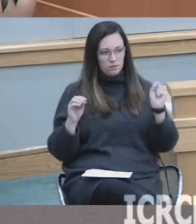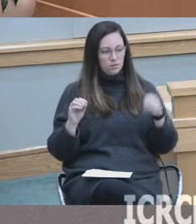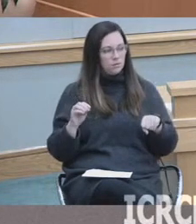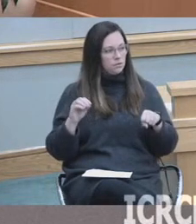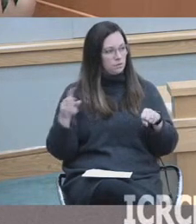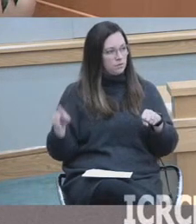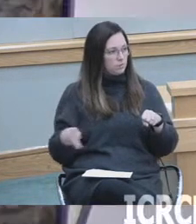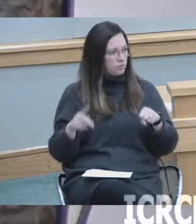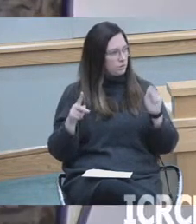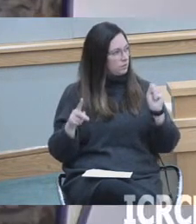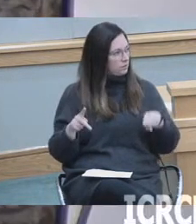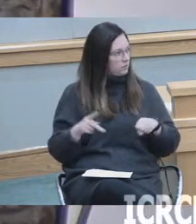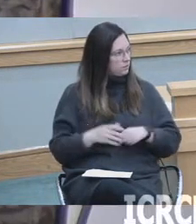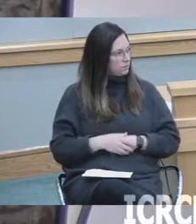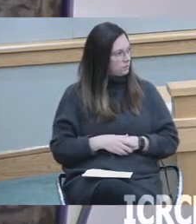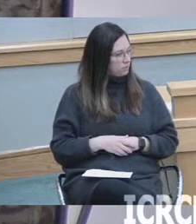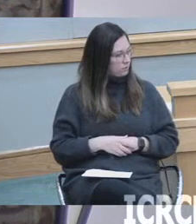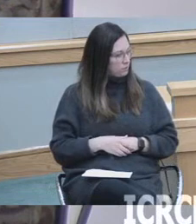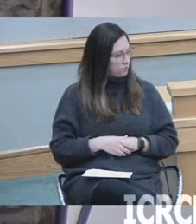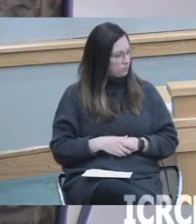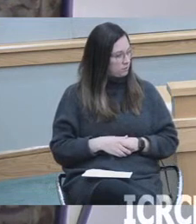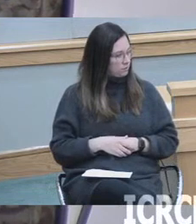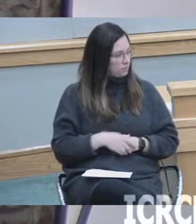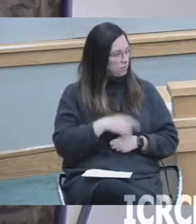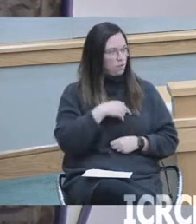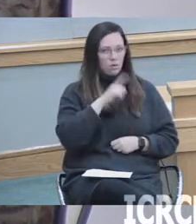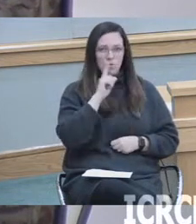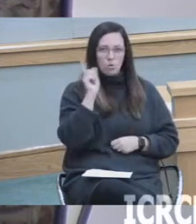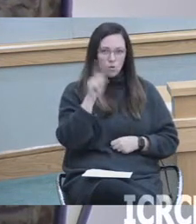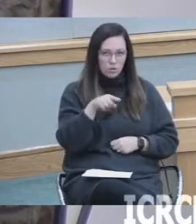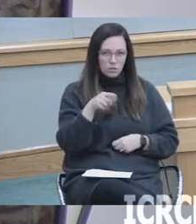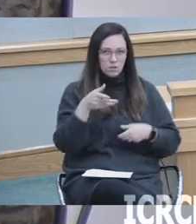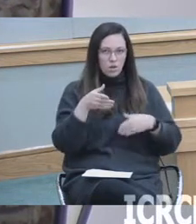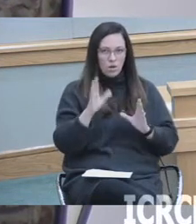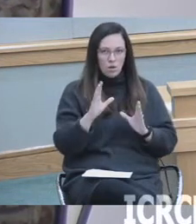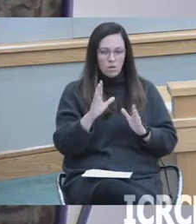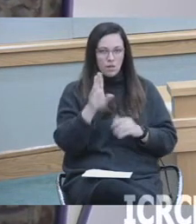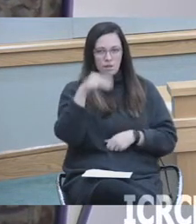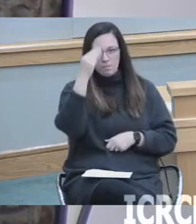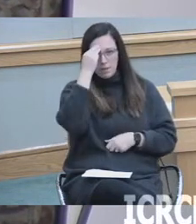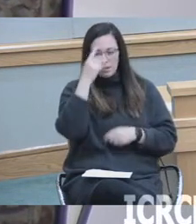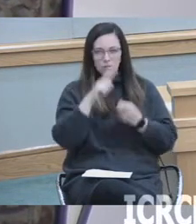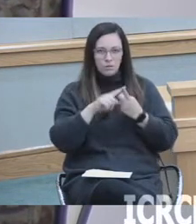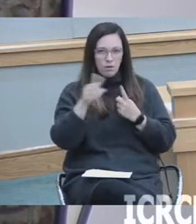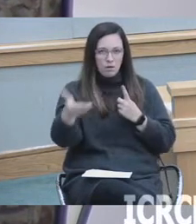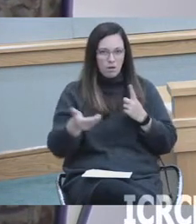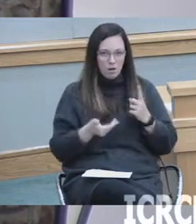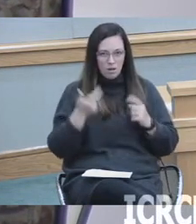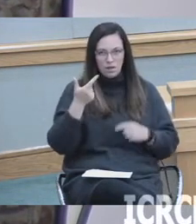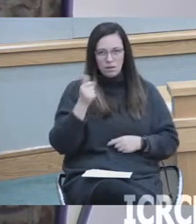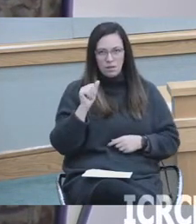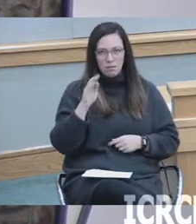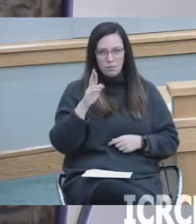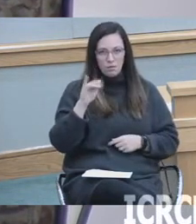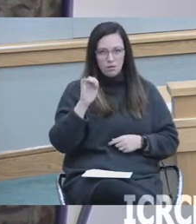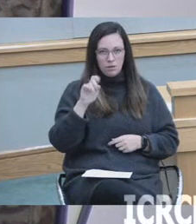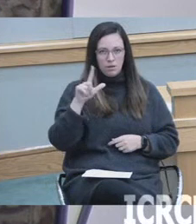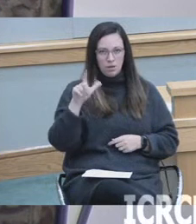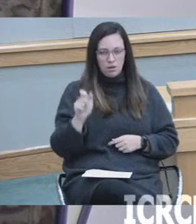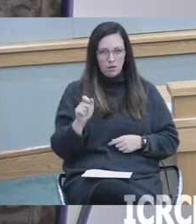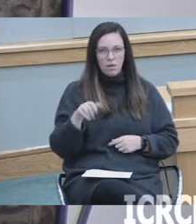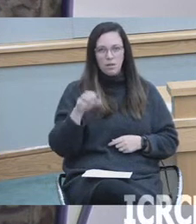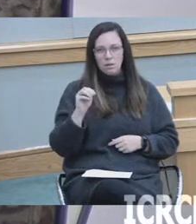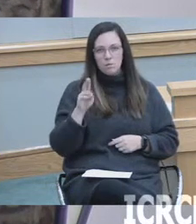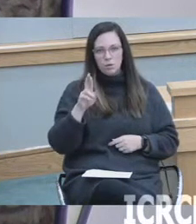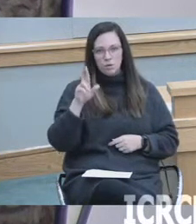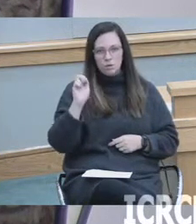Yes. Mr. Putoff. Yes. Ordinance authorizing the mayor to hire Gabrielle Murray as a part-time child